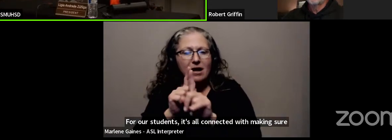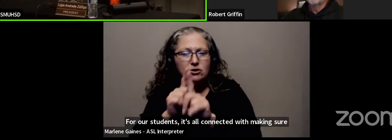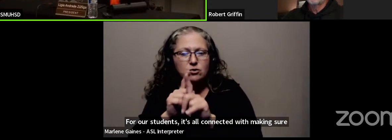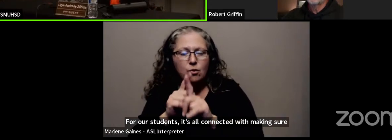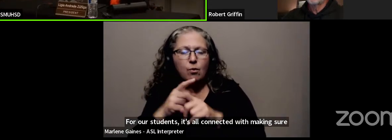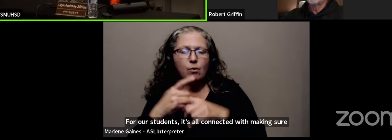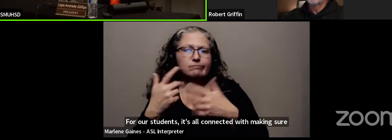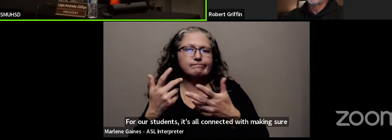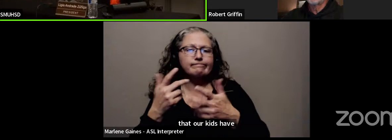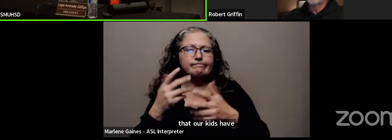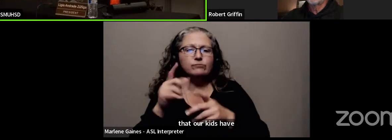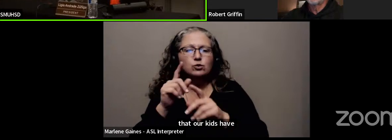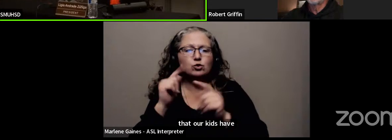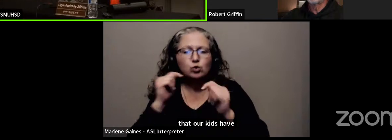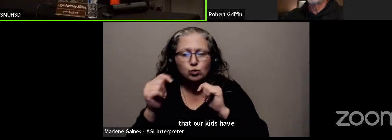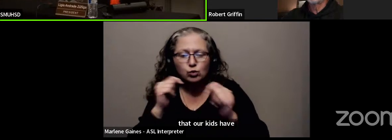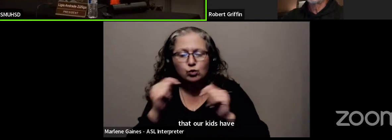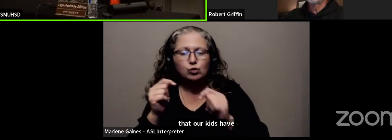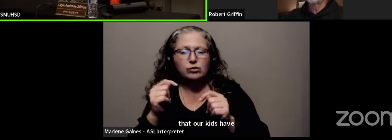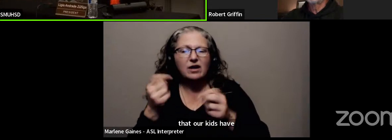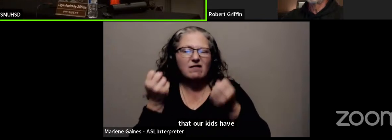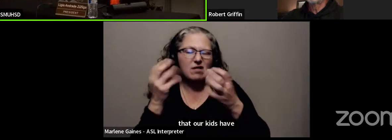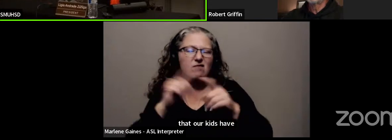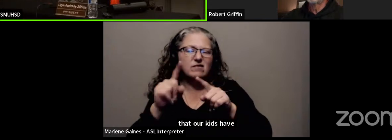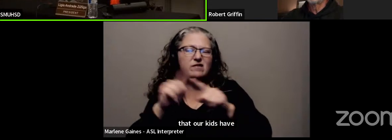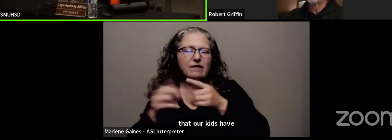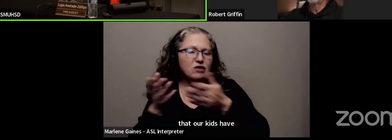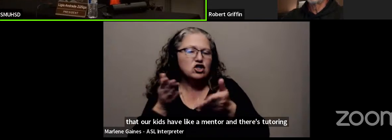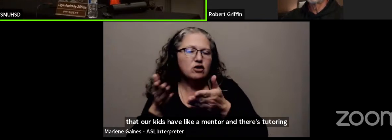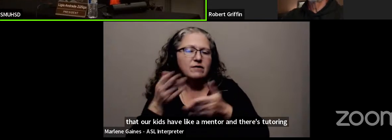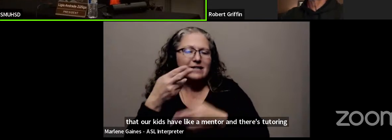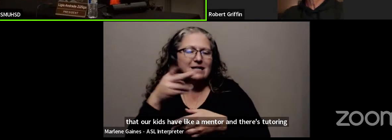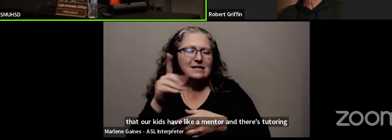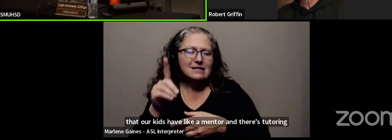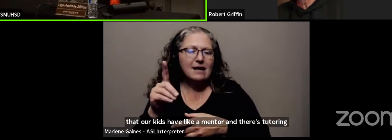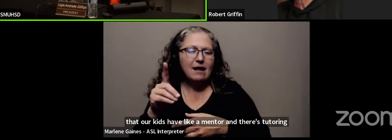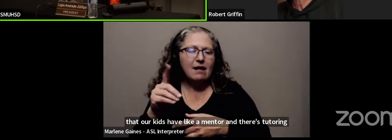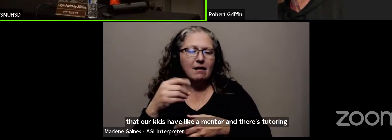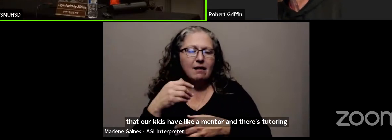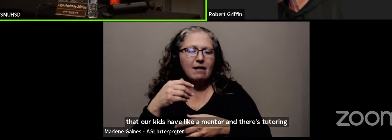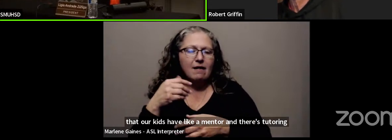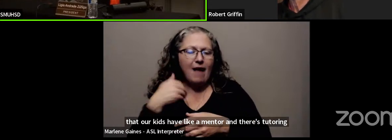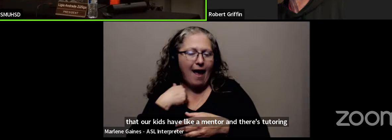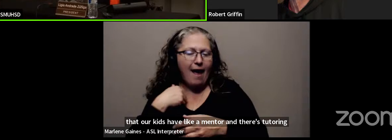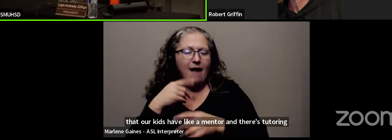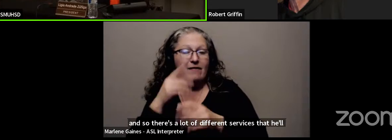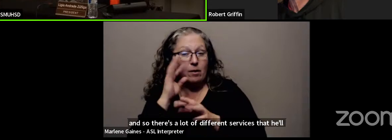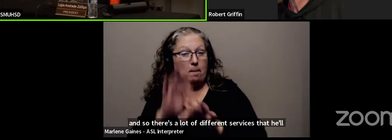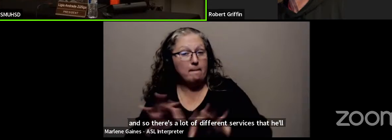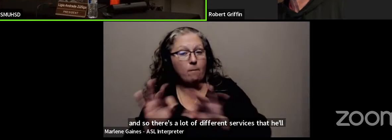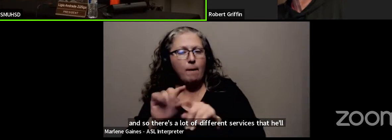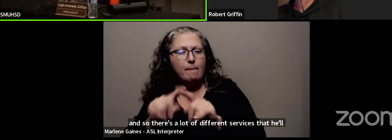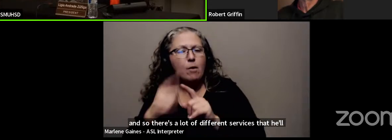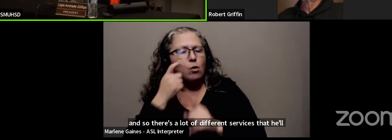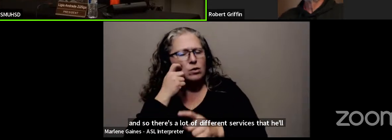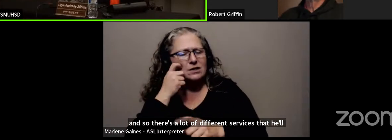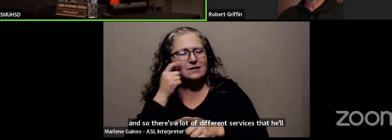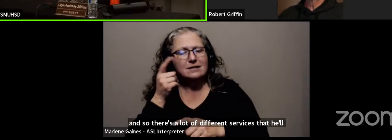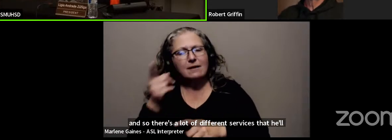and there's tutoring. And so there's a lot of different services at Hillsdale that are important. But recently they've